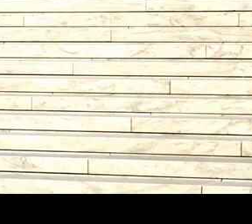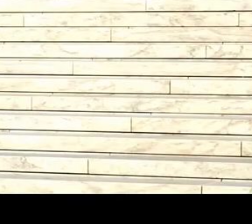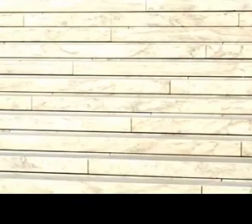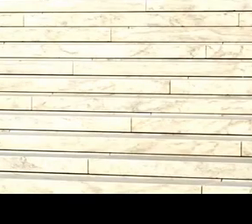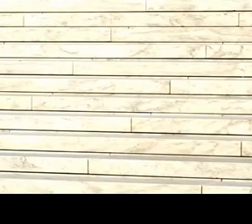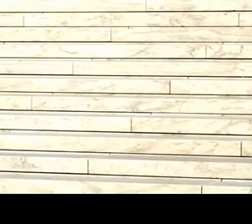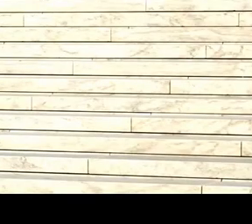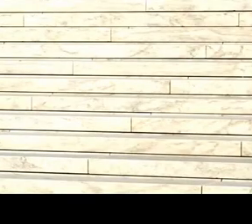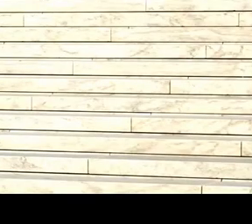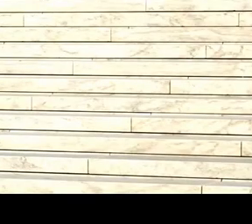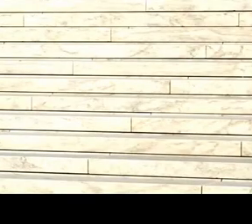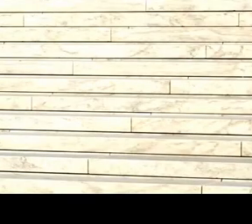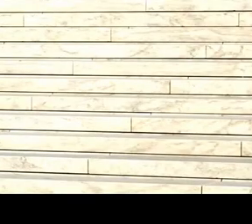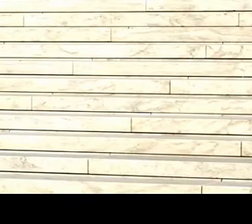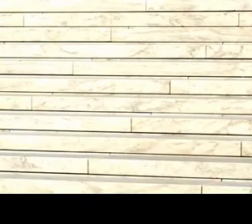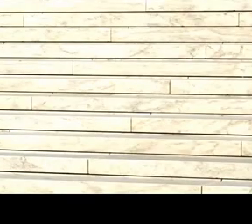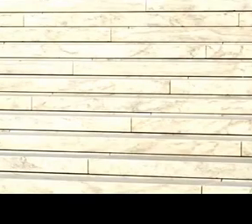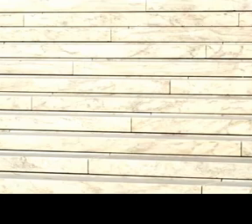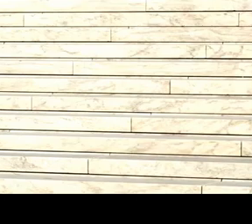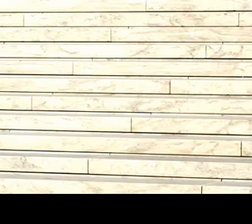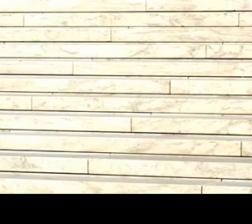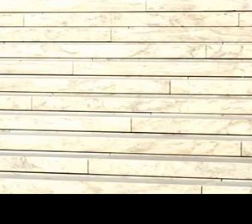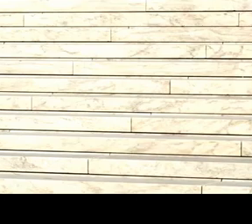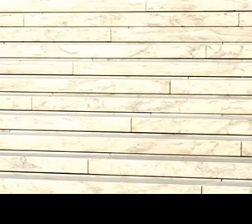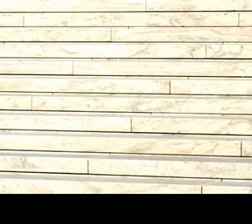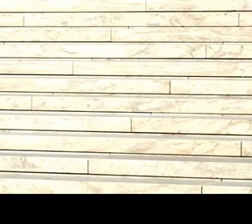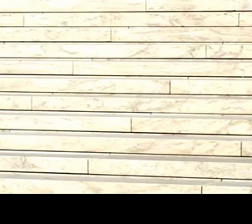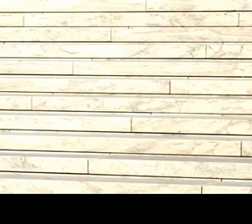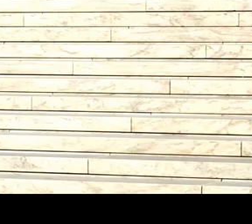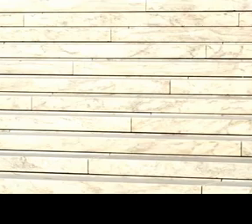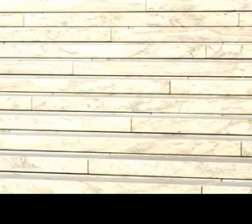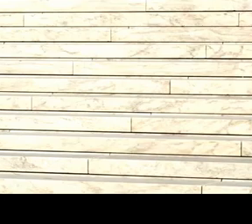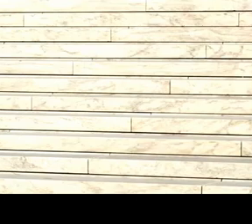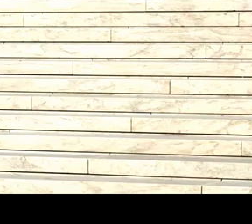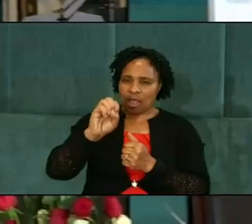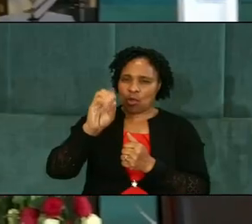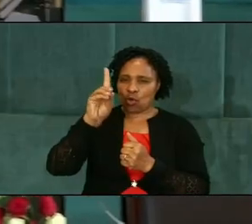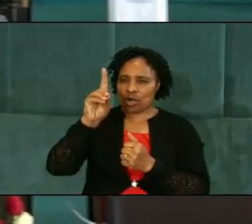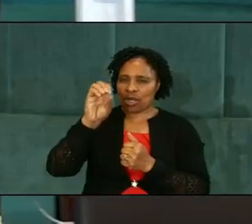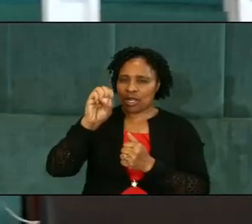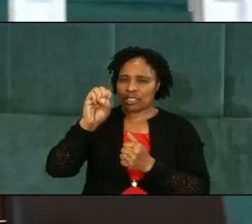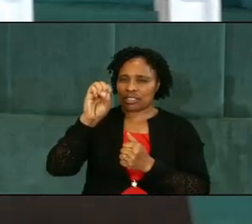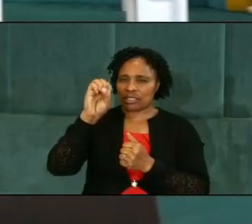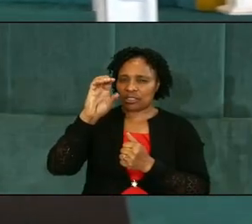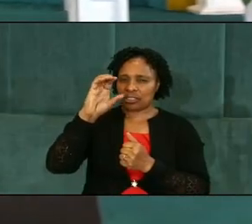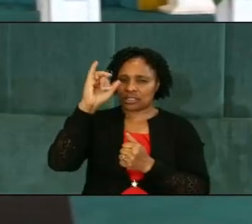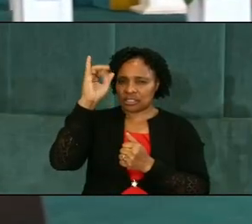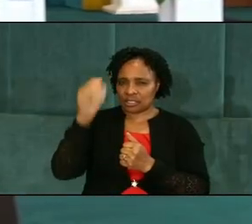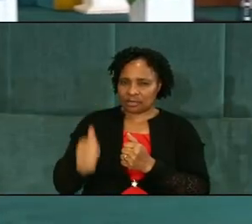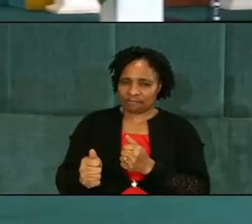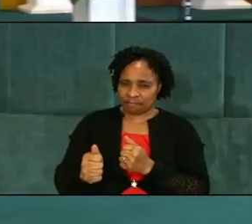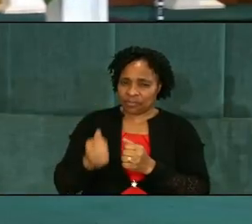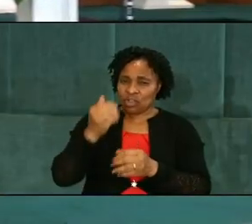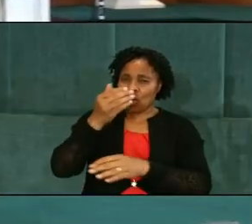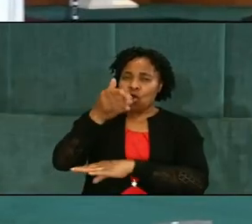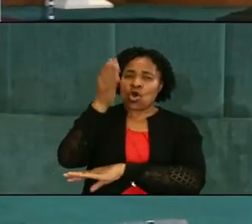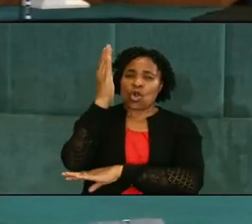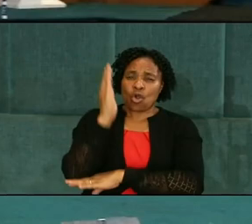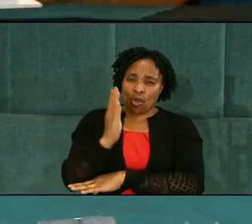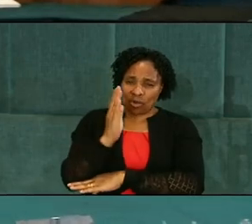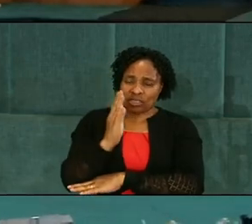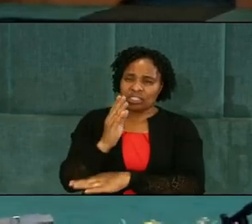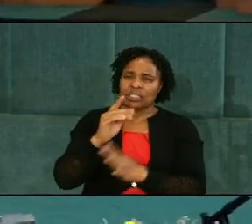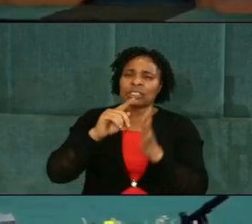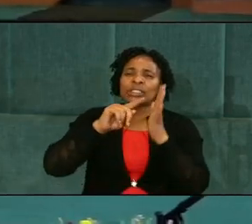Sardis, Philadelphia, and the last one was Laodicea. God